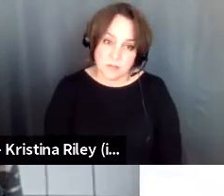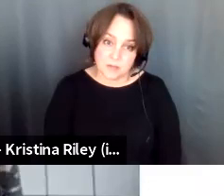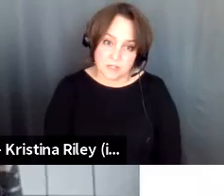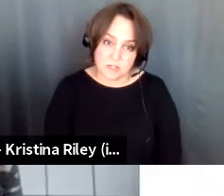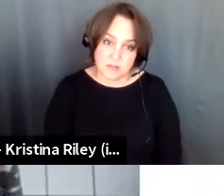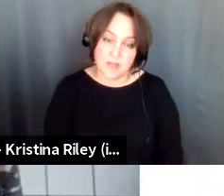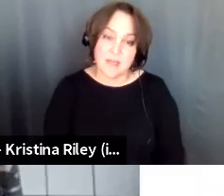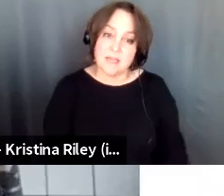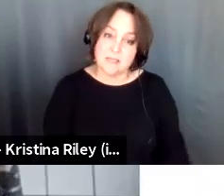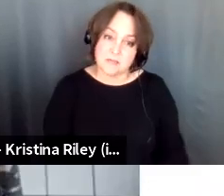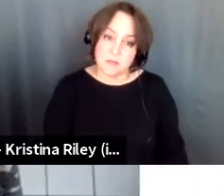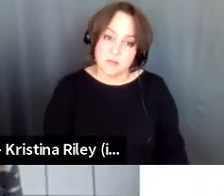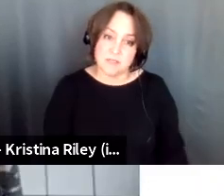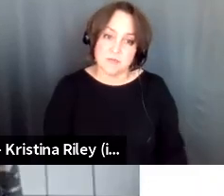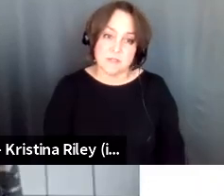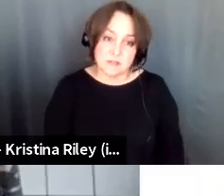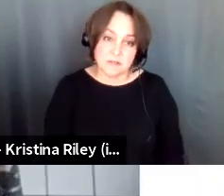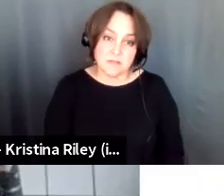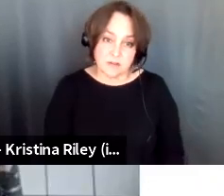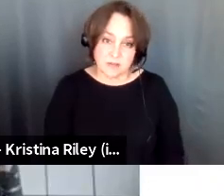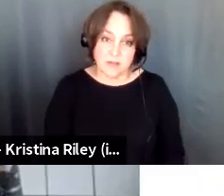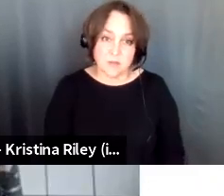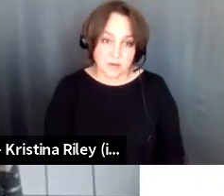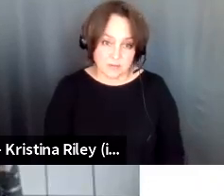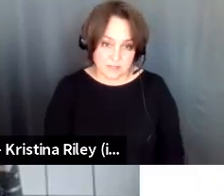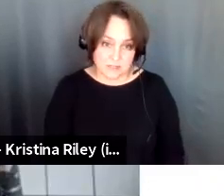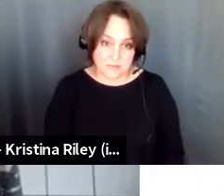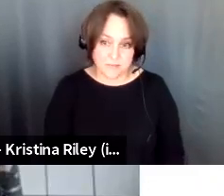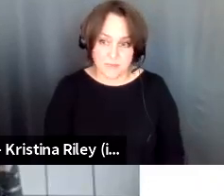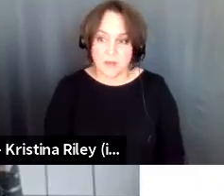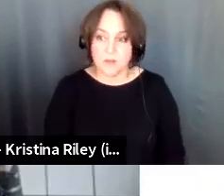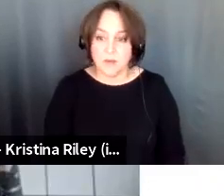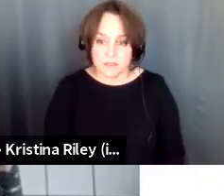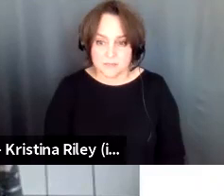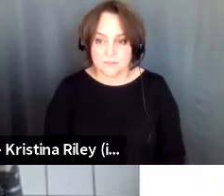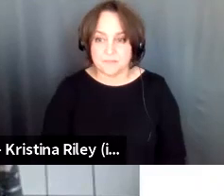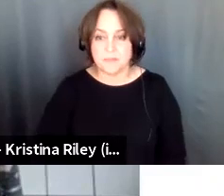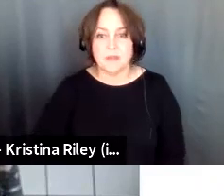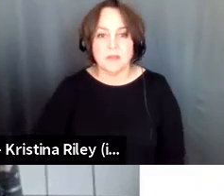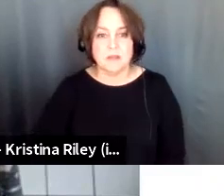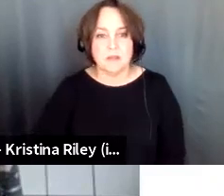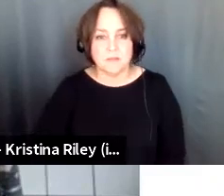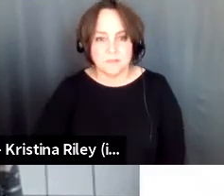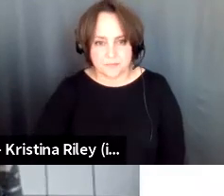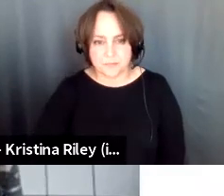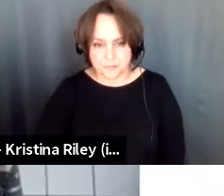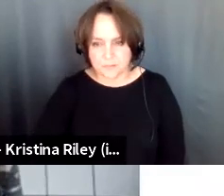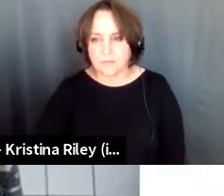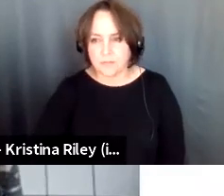student population. ASL vibrancy was still very prevalent, but